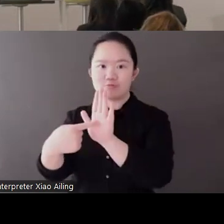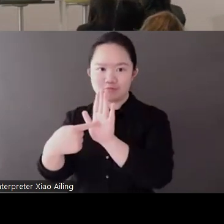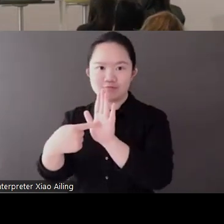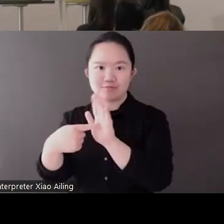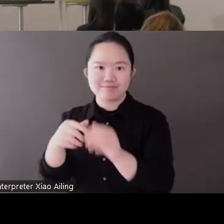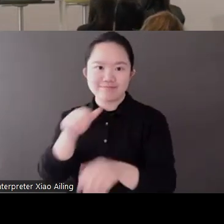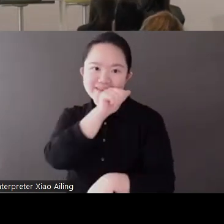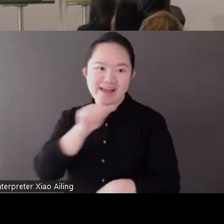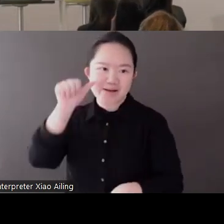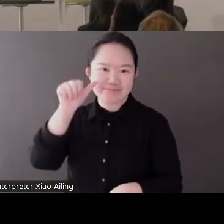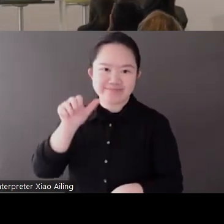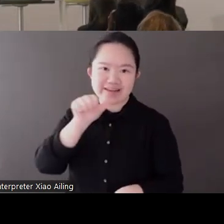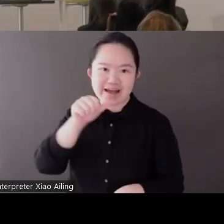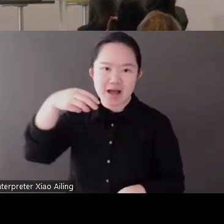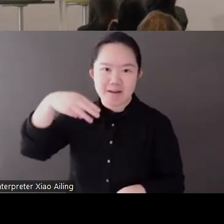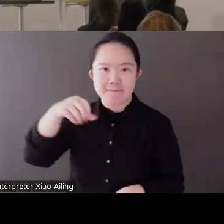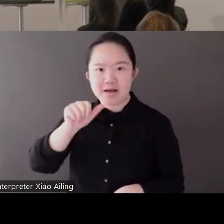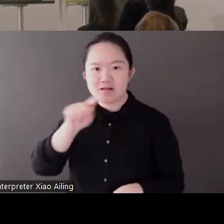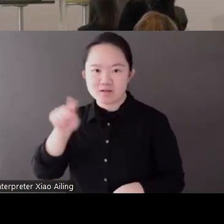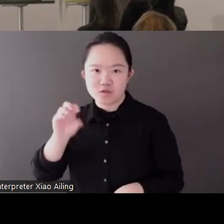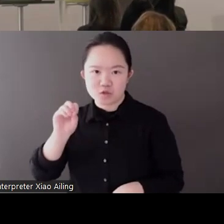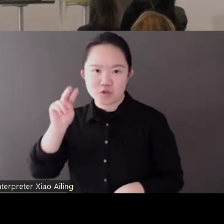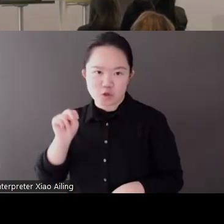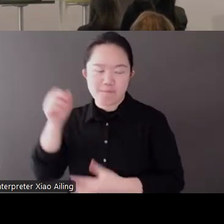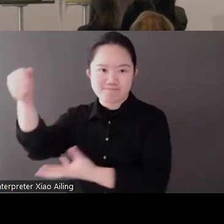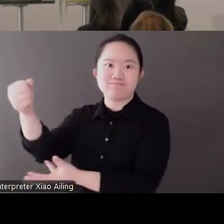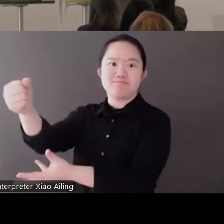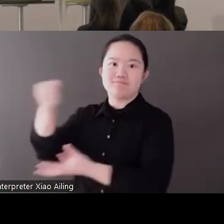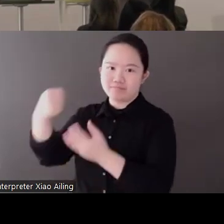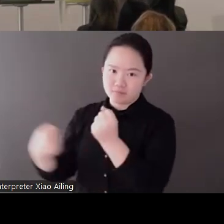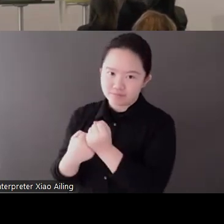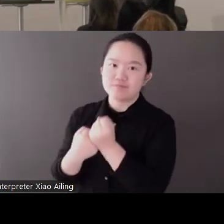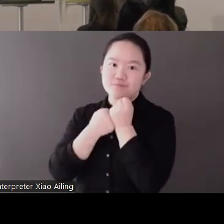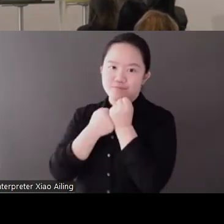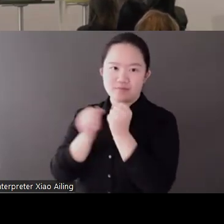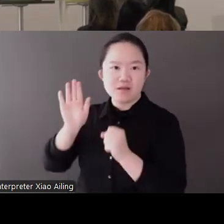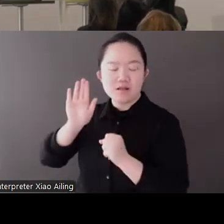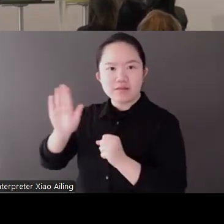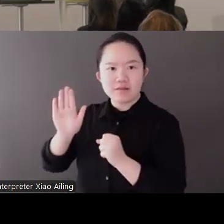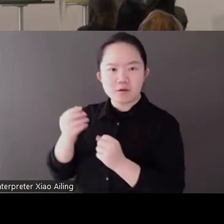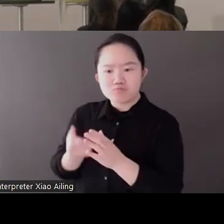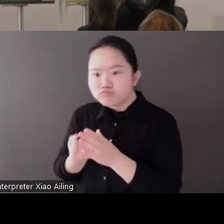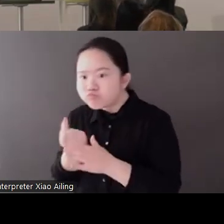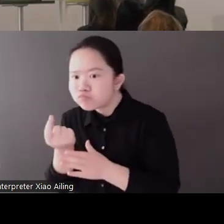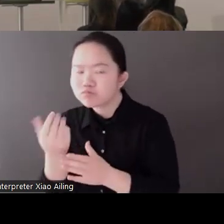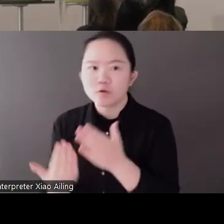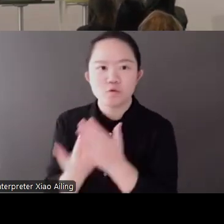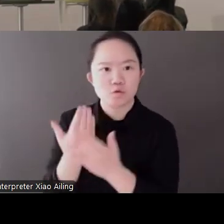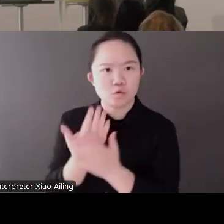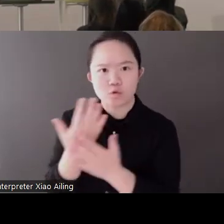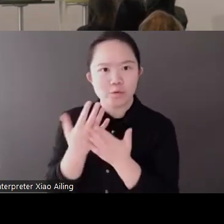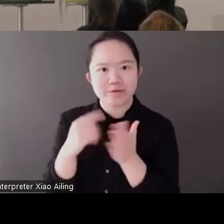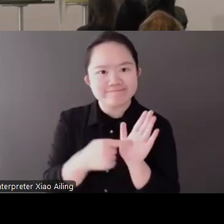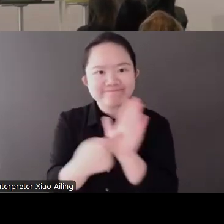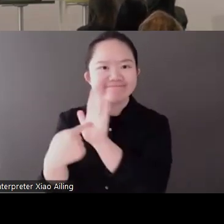extra in the Czech Republic, so please check that out. And I know Rachel will share the link in the chat, and we also have a